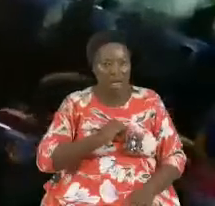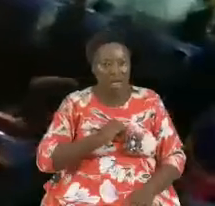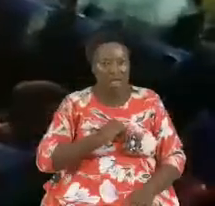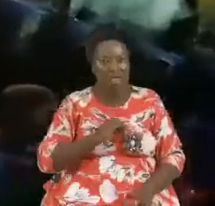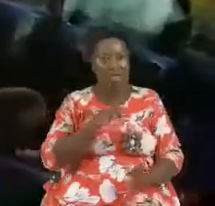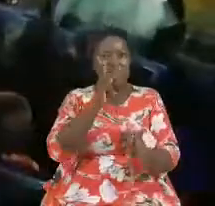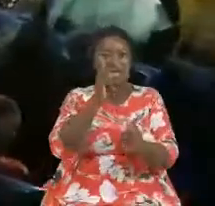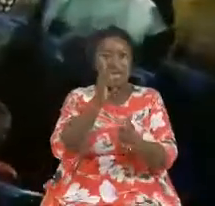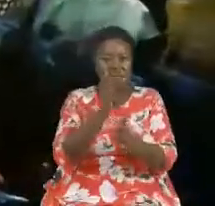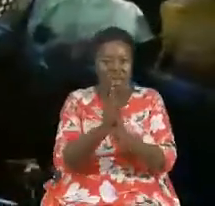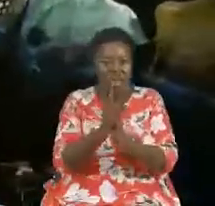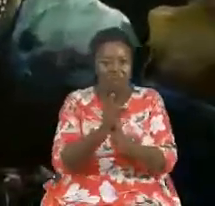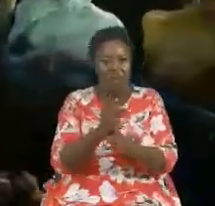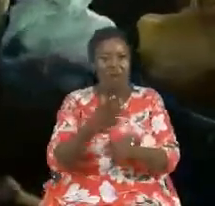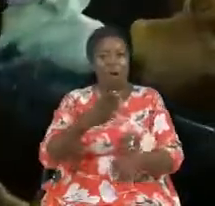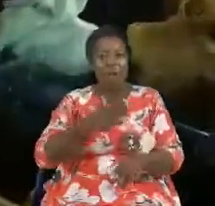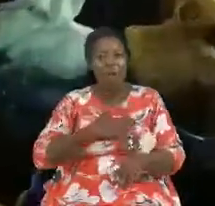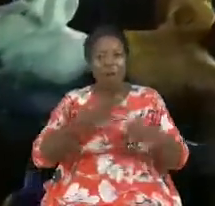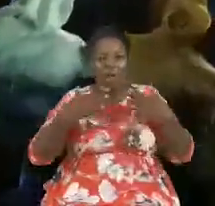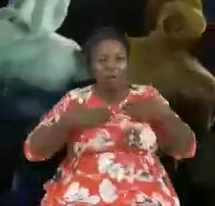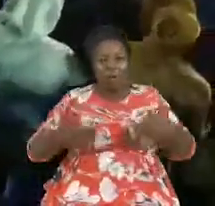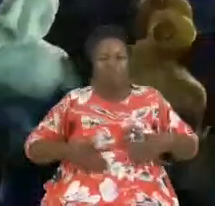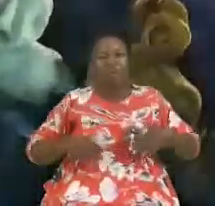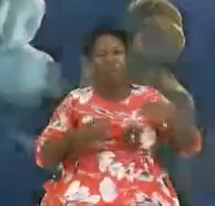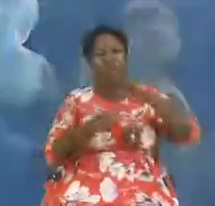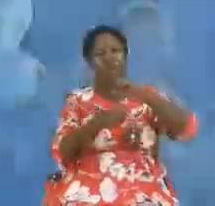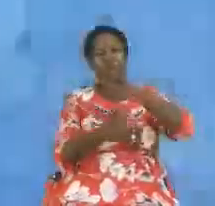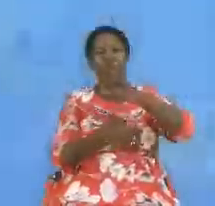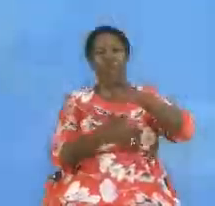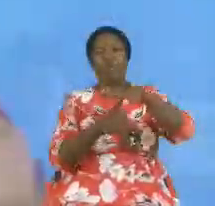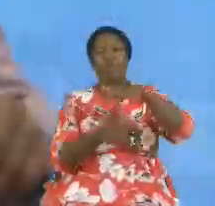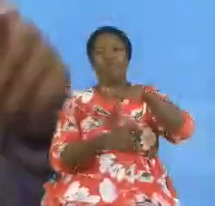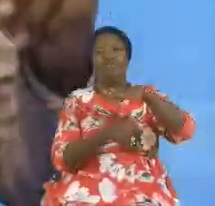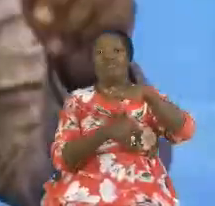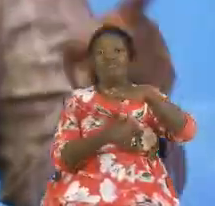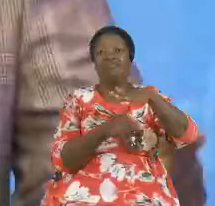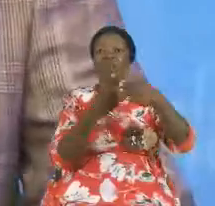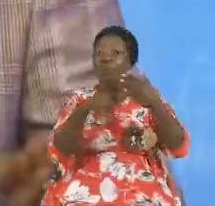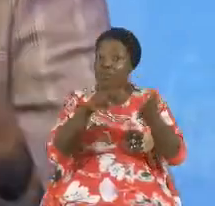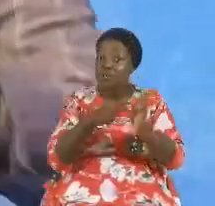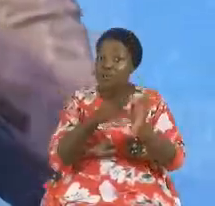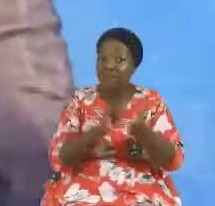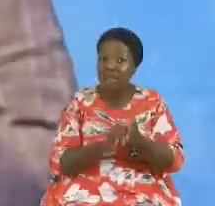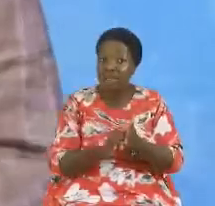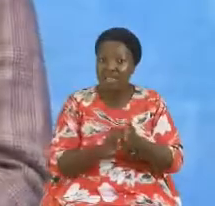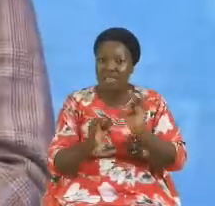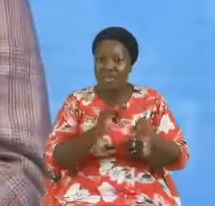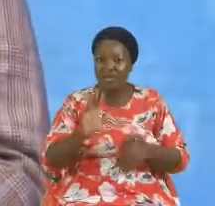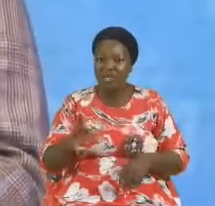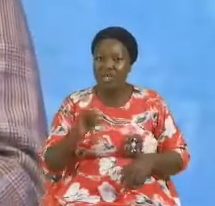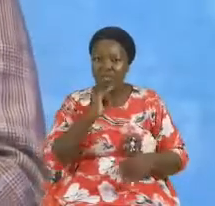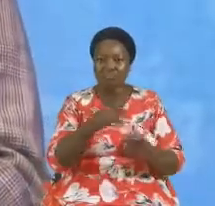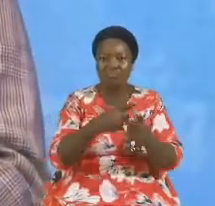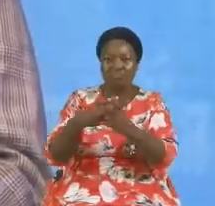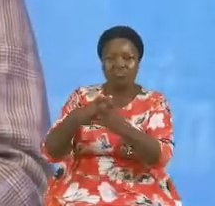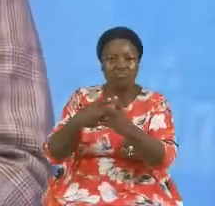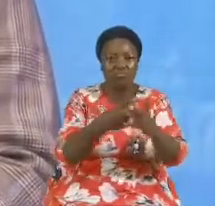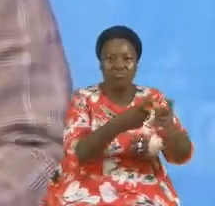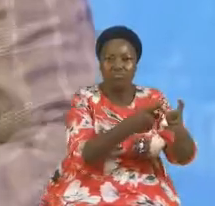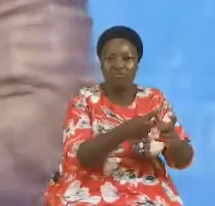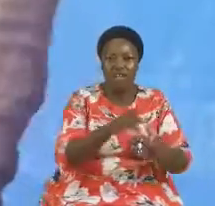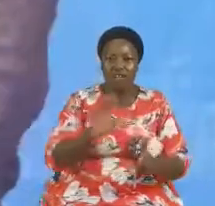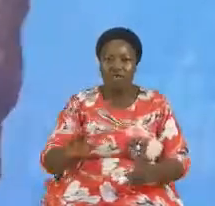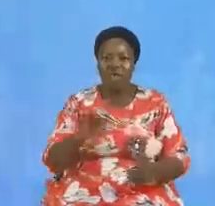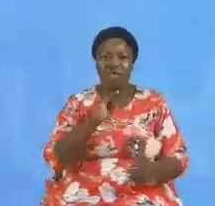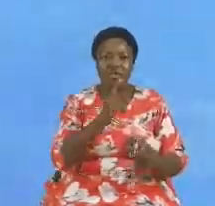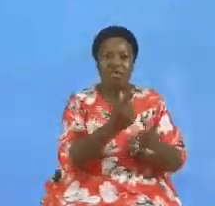says, but I keep my body under. What does that mean?